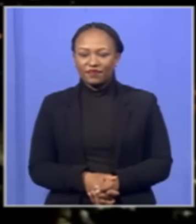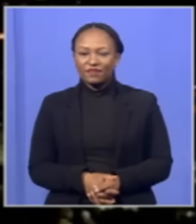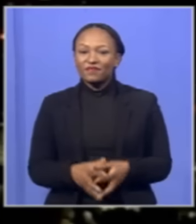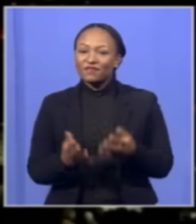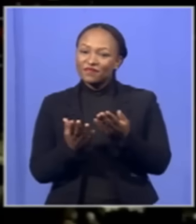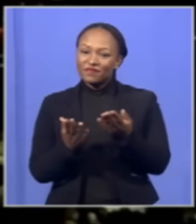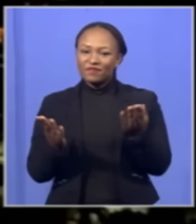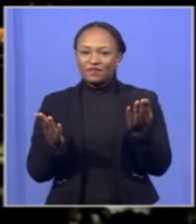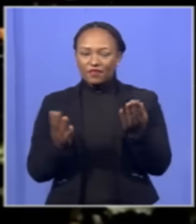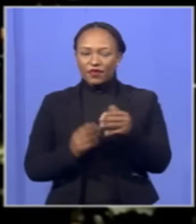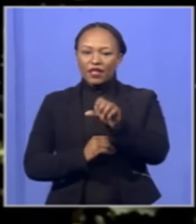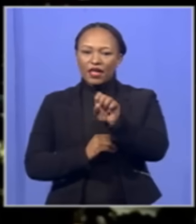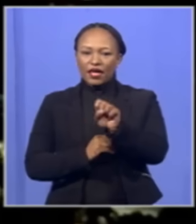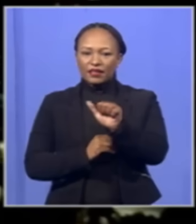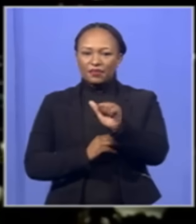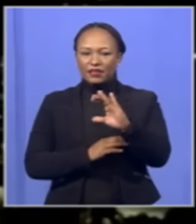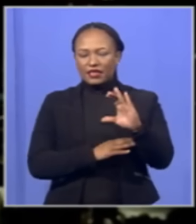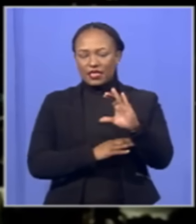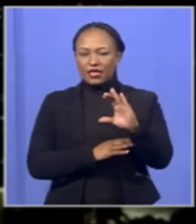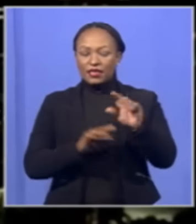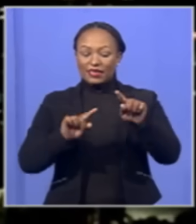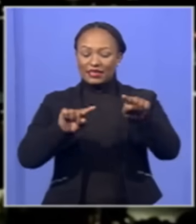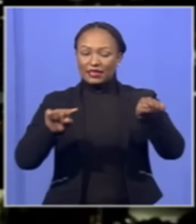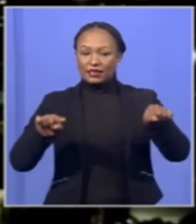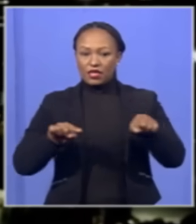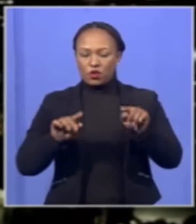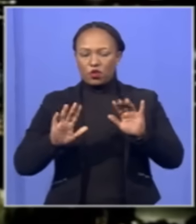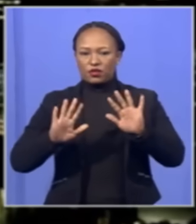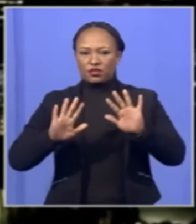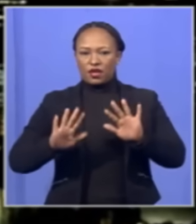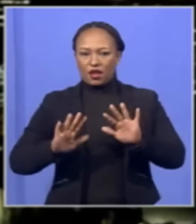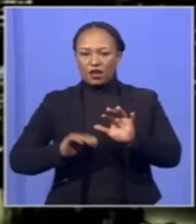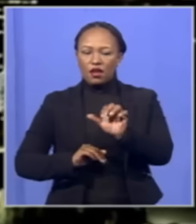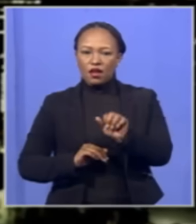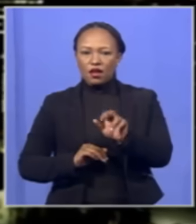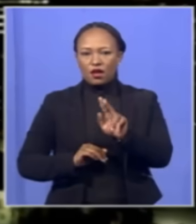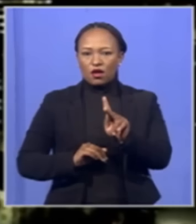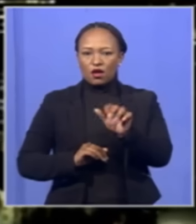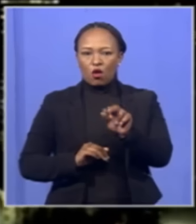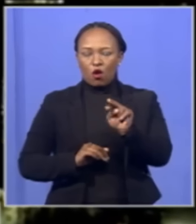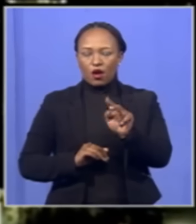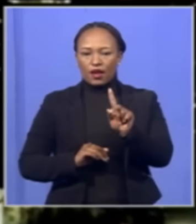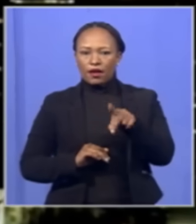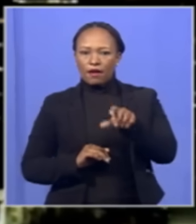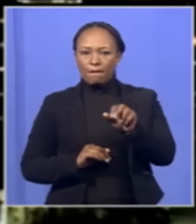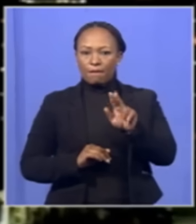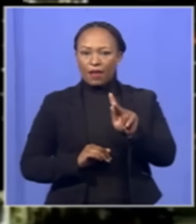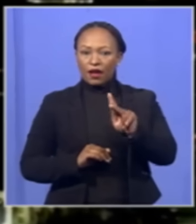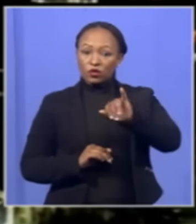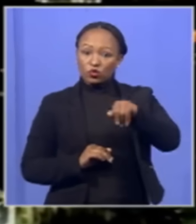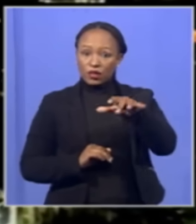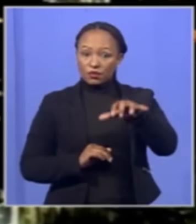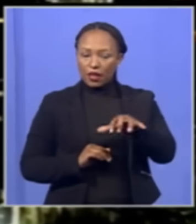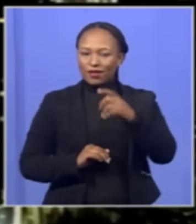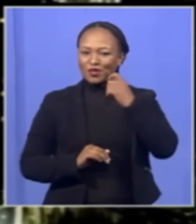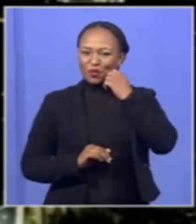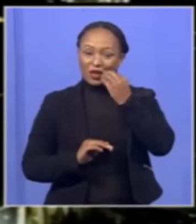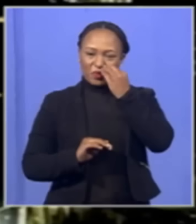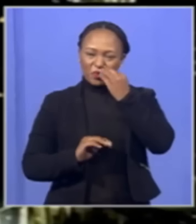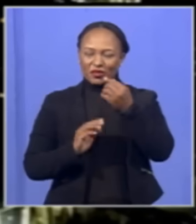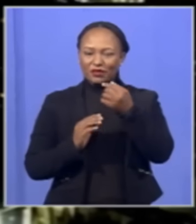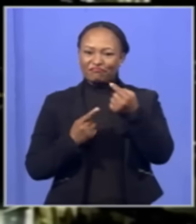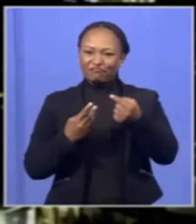Ka tlhamalalo go tswa mo SABC Studio 10 Auckland Park, Johannesburg, re go tlisetsa kgaso ya dikgang tsa